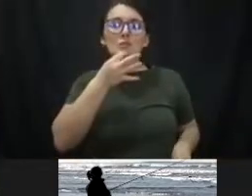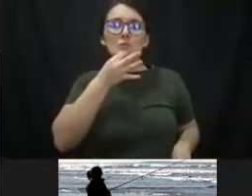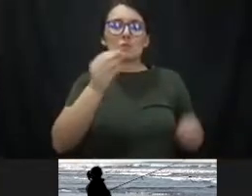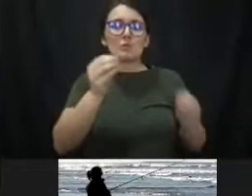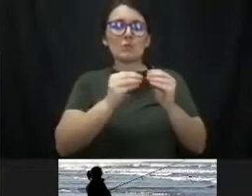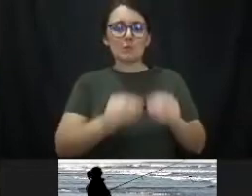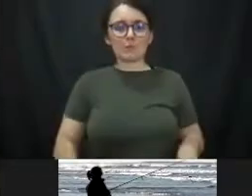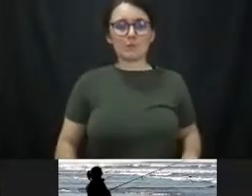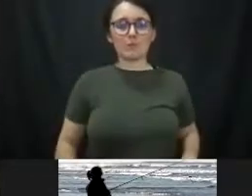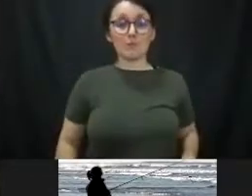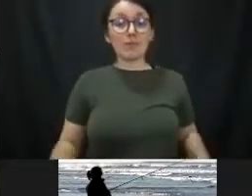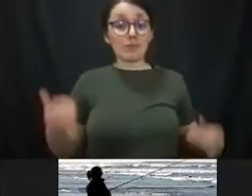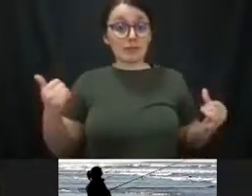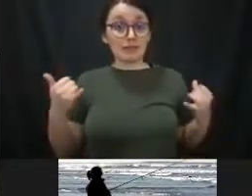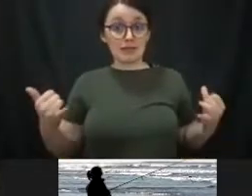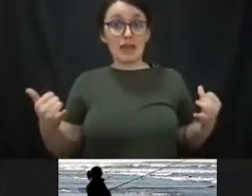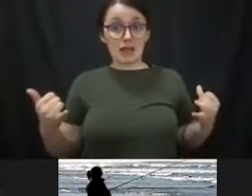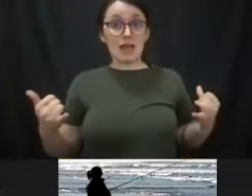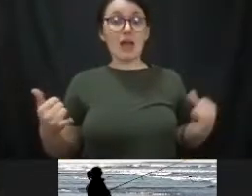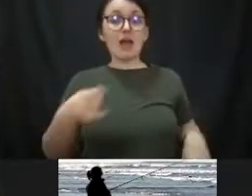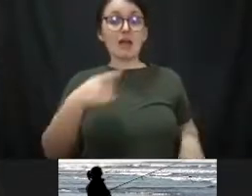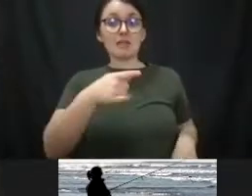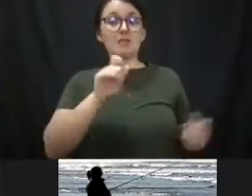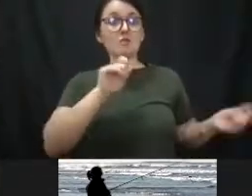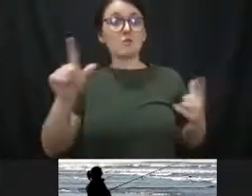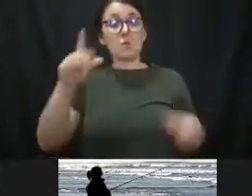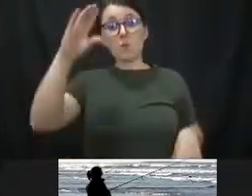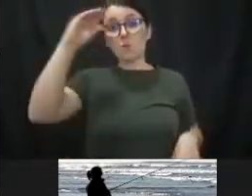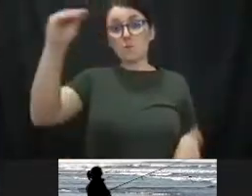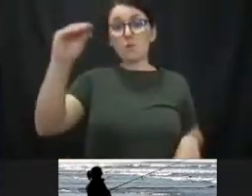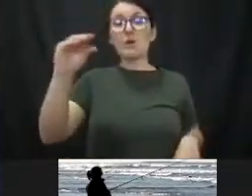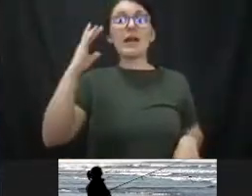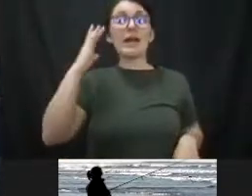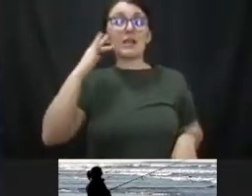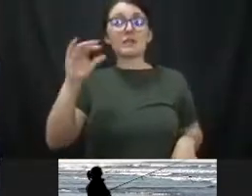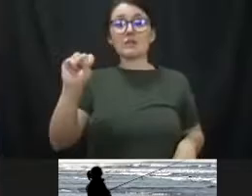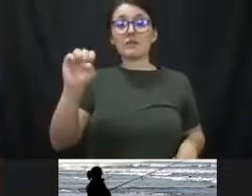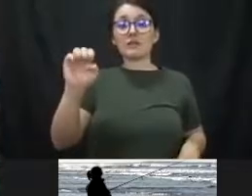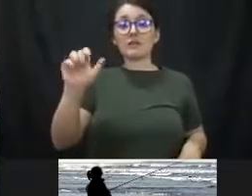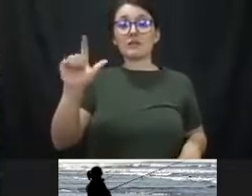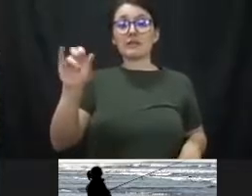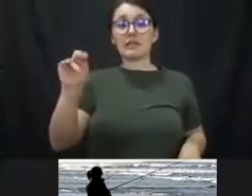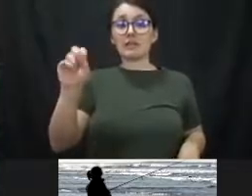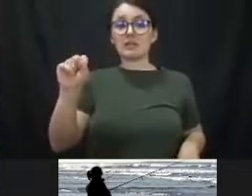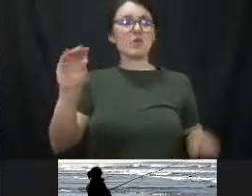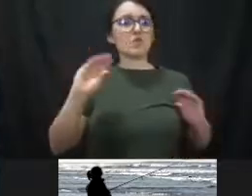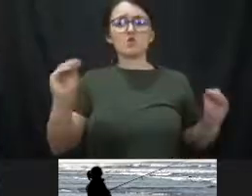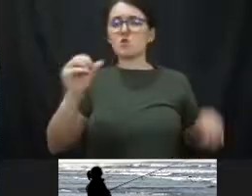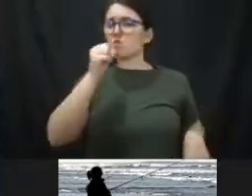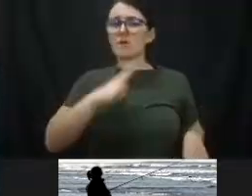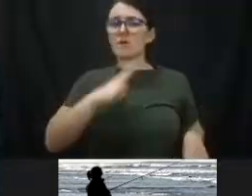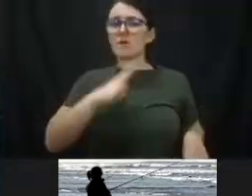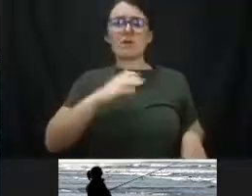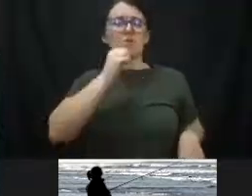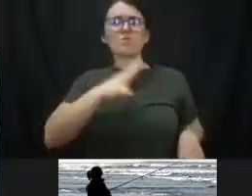we have here are all male California sea lions. No females here. Females don't come to